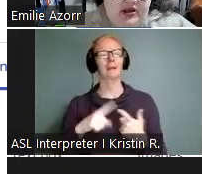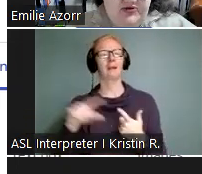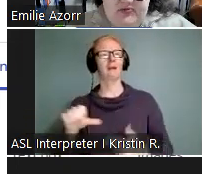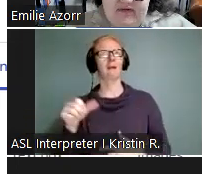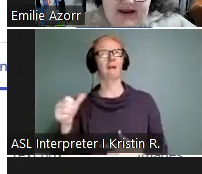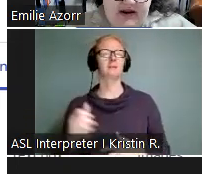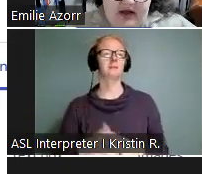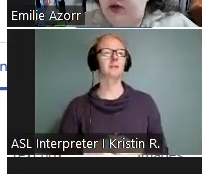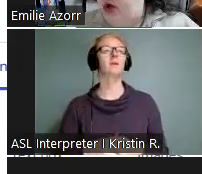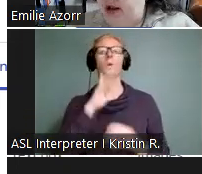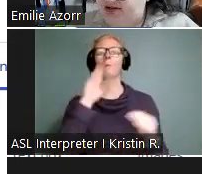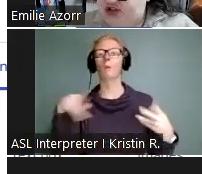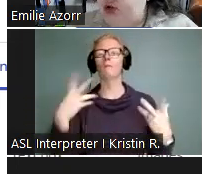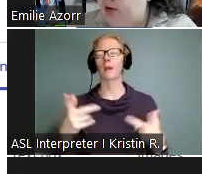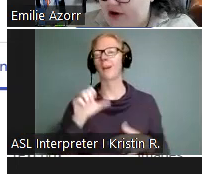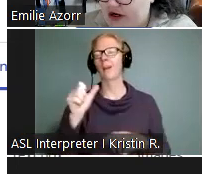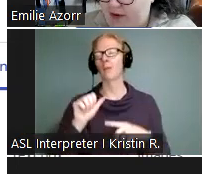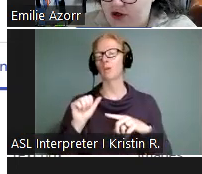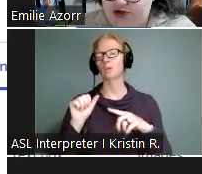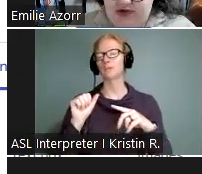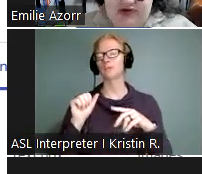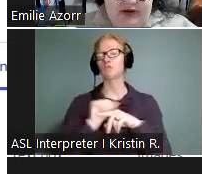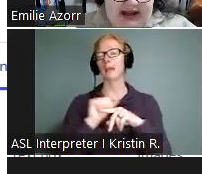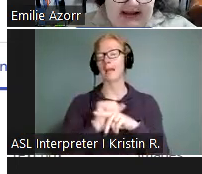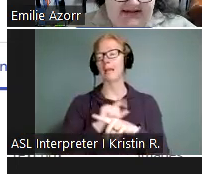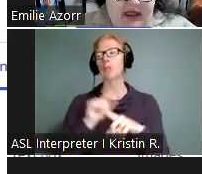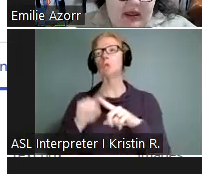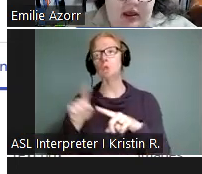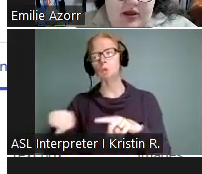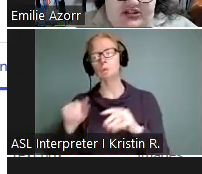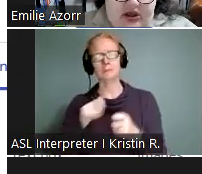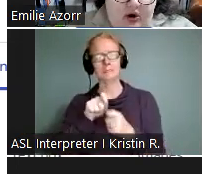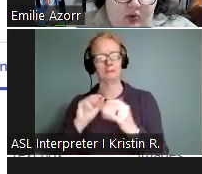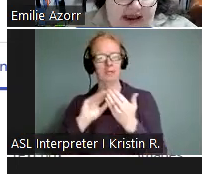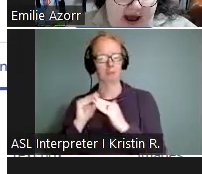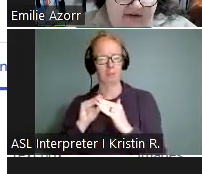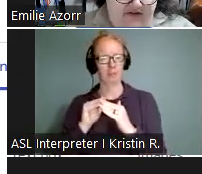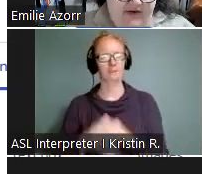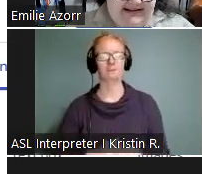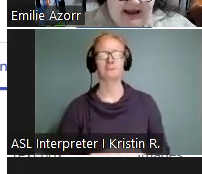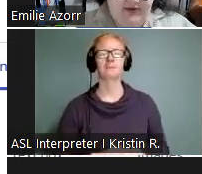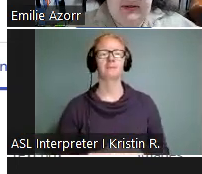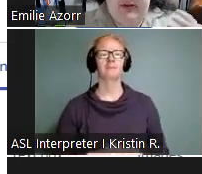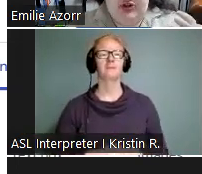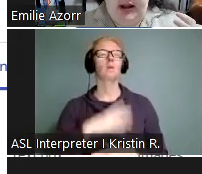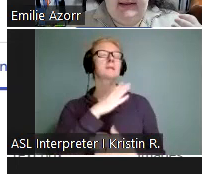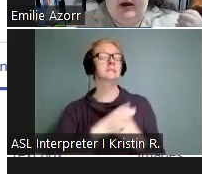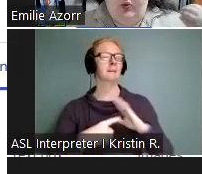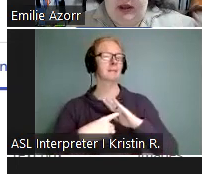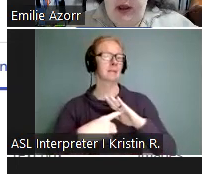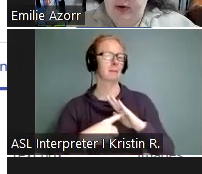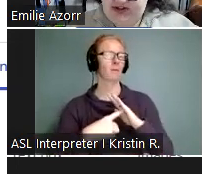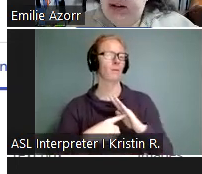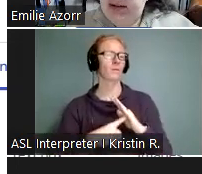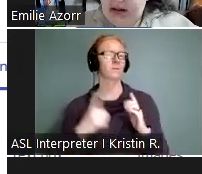and we also provided other trainings to community partners, which was really neat. So we have a few examples of the trainings